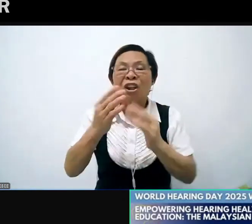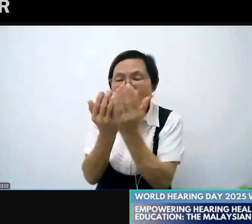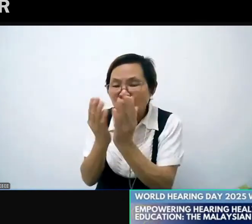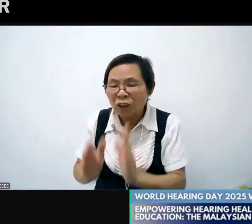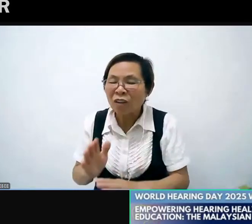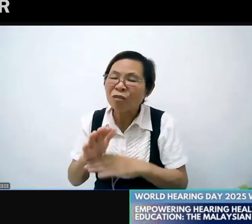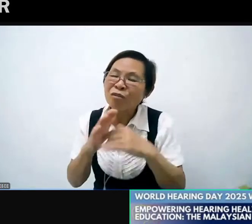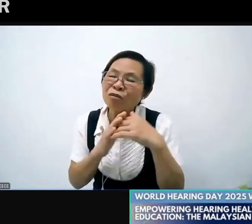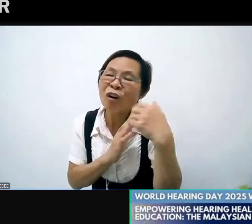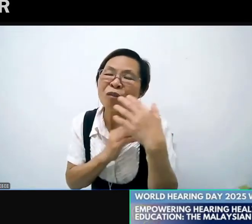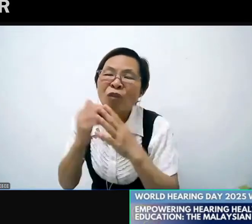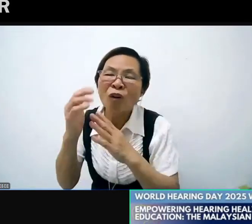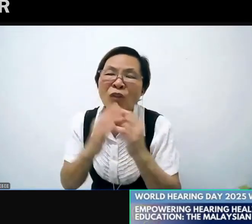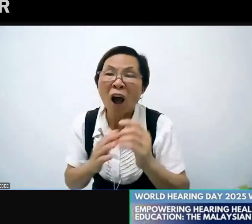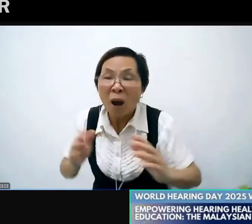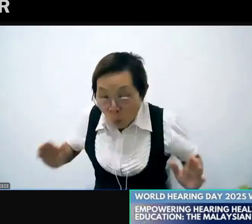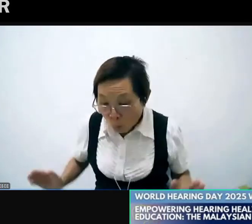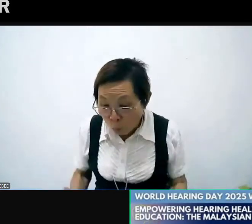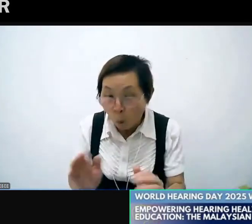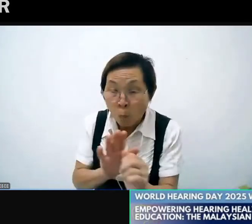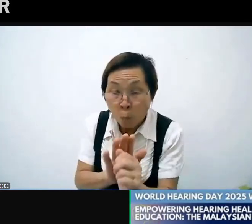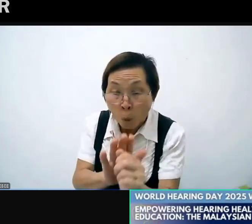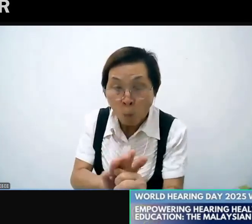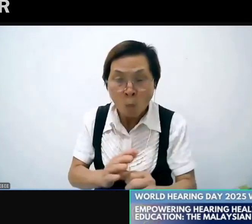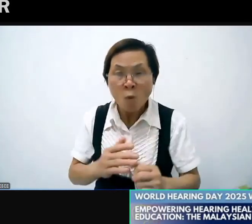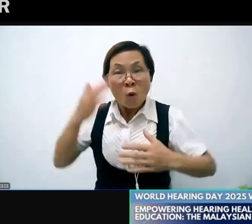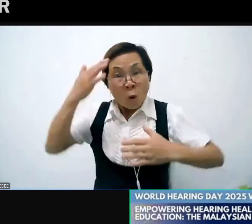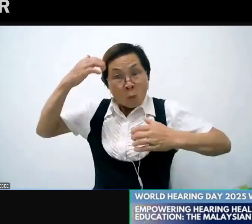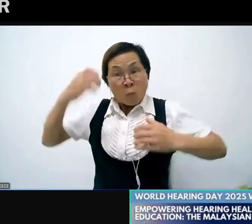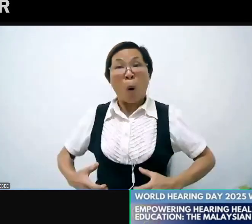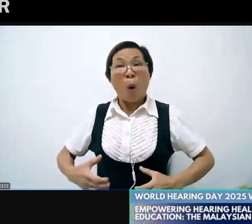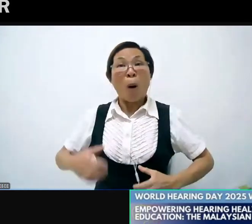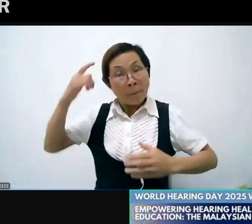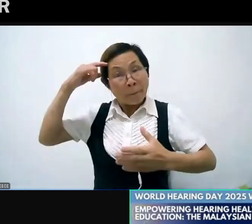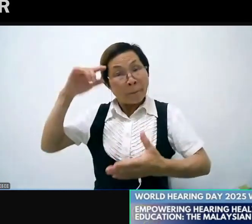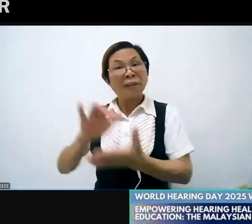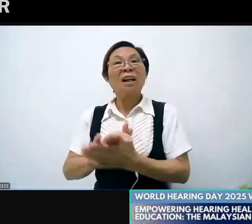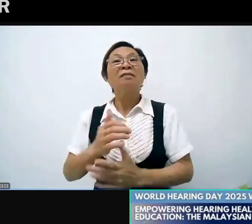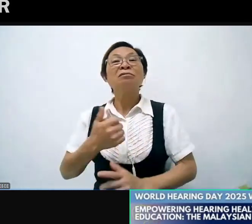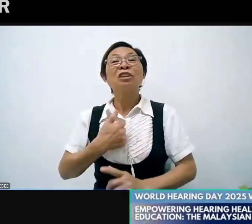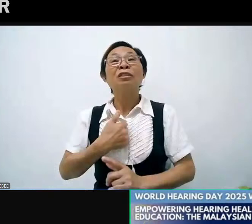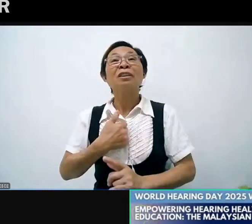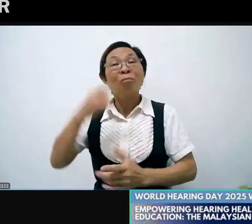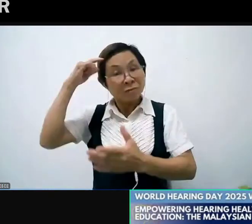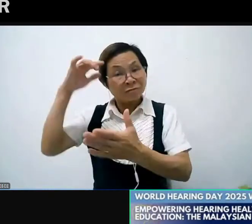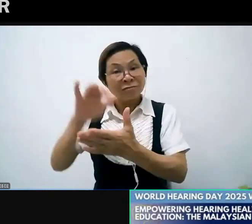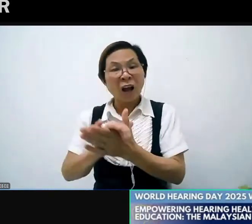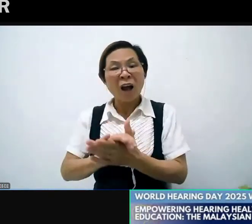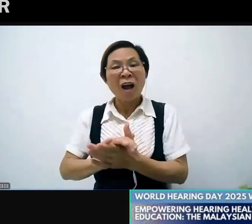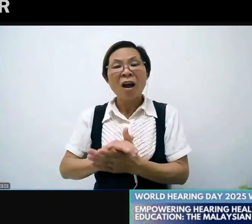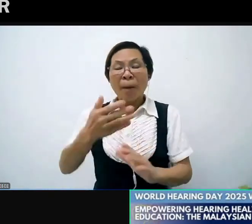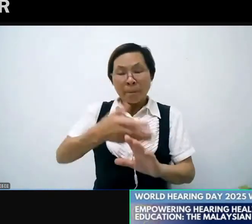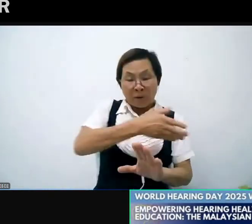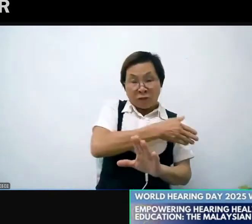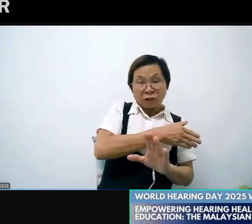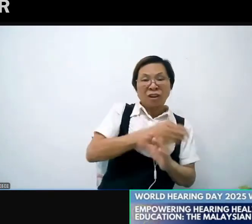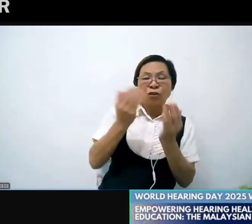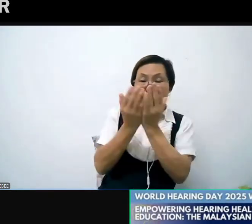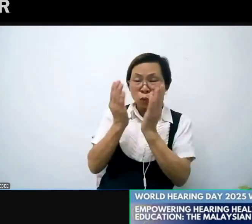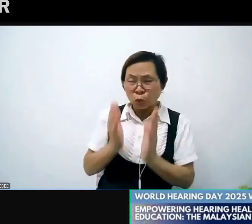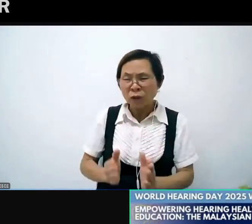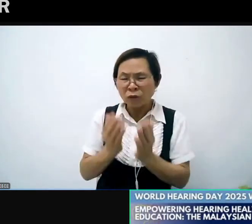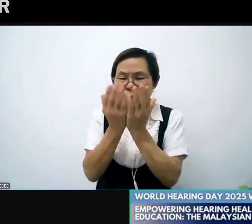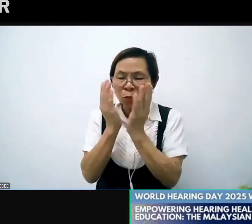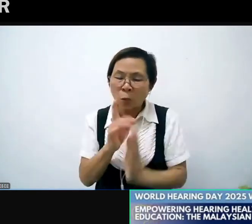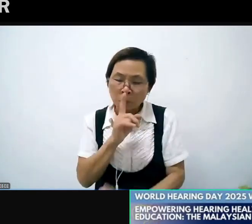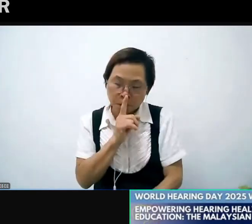his self-esteem. In the, for example, in the presentation, before this student just a very